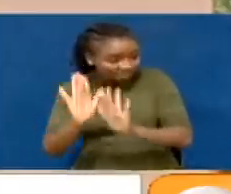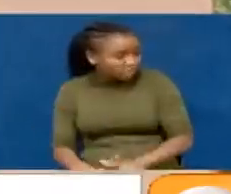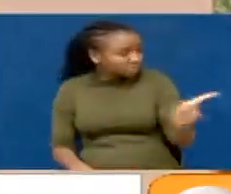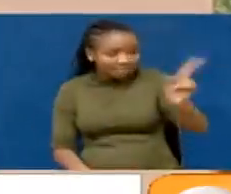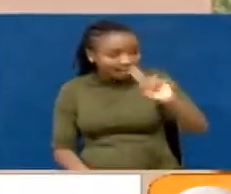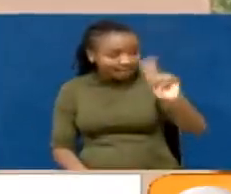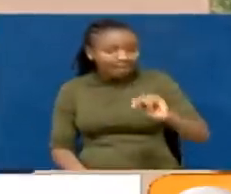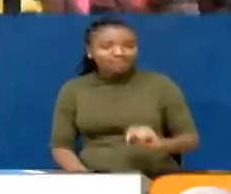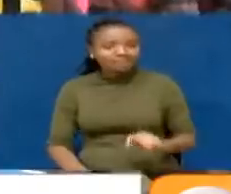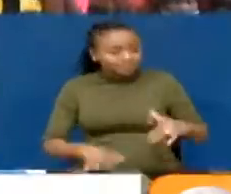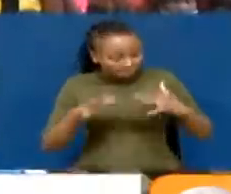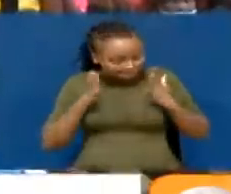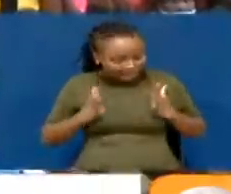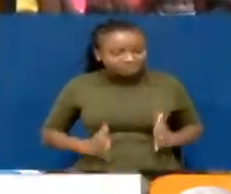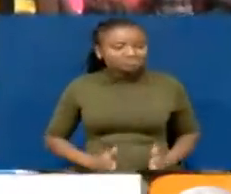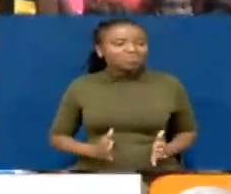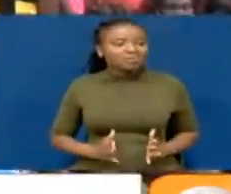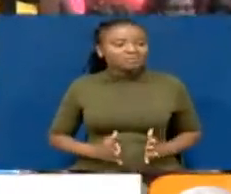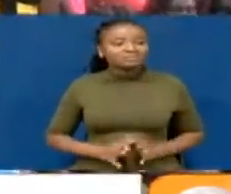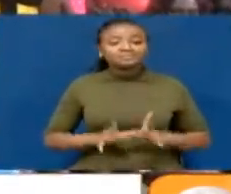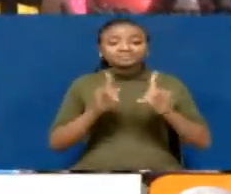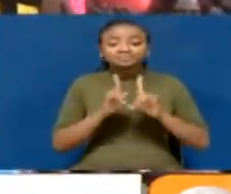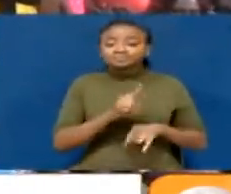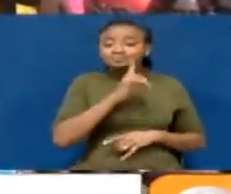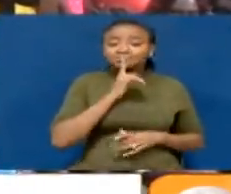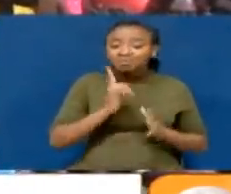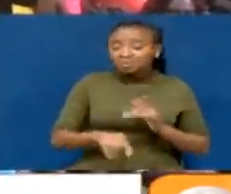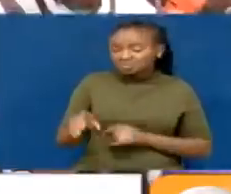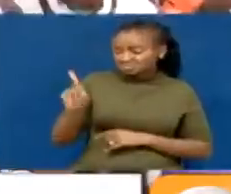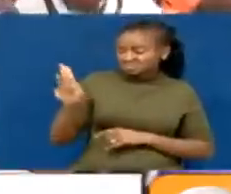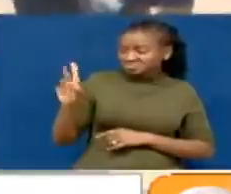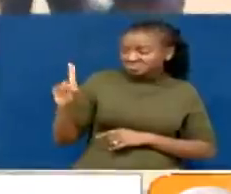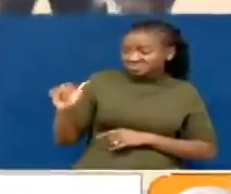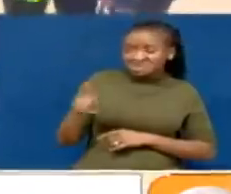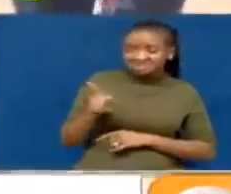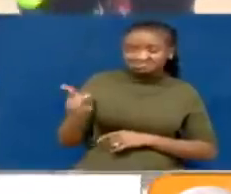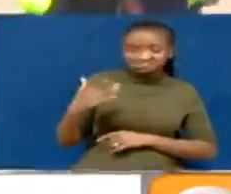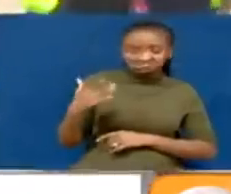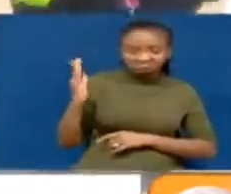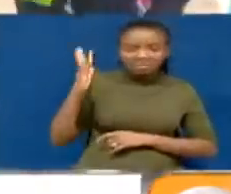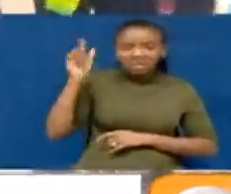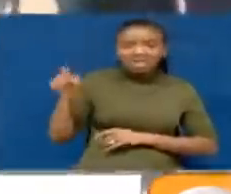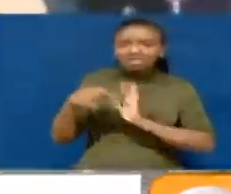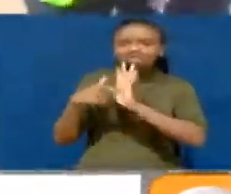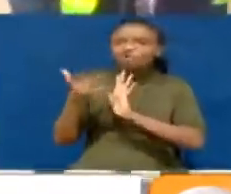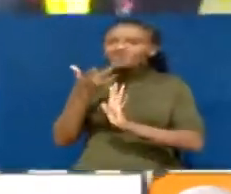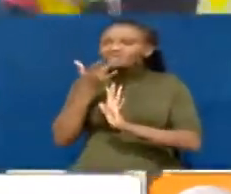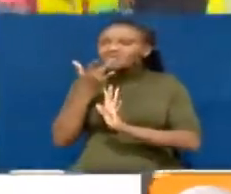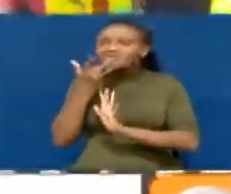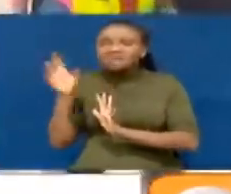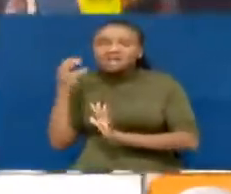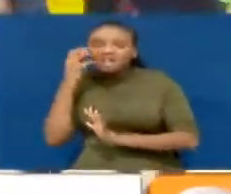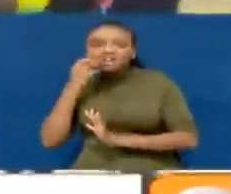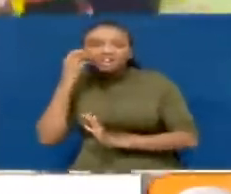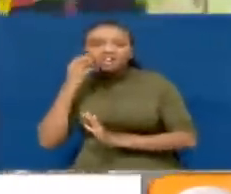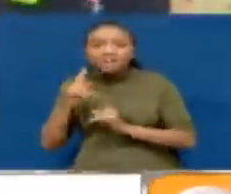the individual that matters. Ngirici not sparing the United Democratic Alliance, claiming it had shown preference for Anne Waiguru,